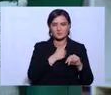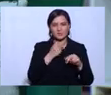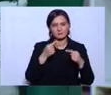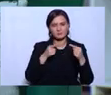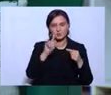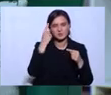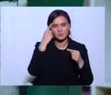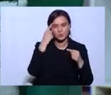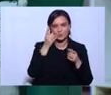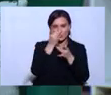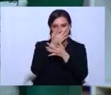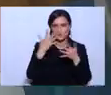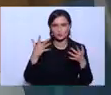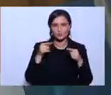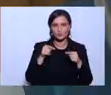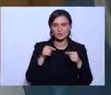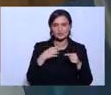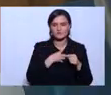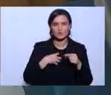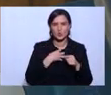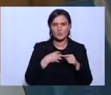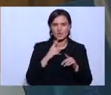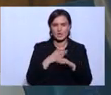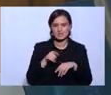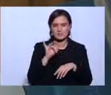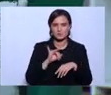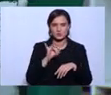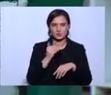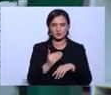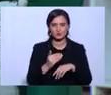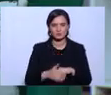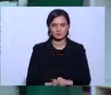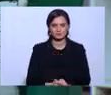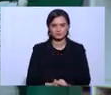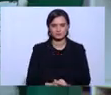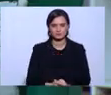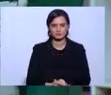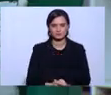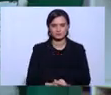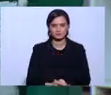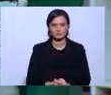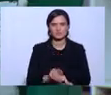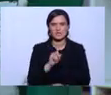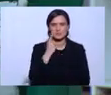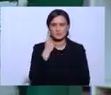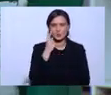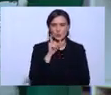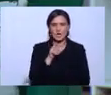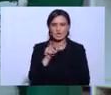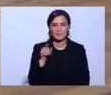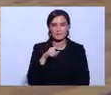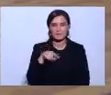think is the cultural significance of this story? What do you think people reading it at the time would